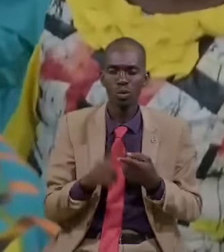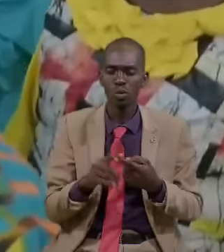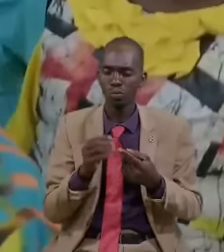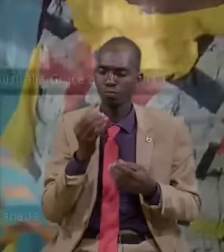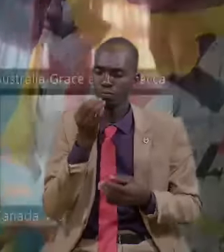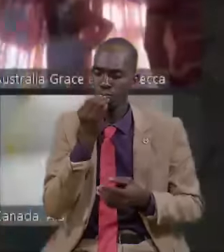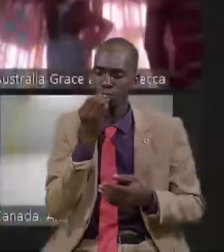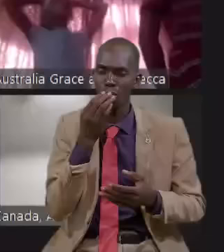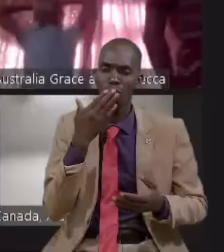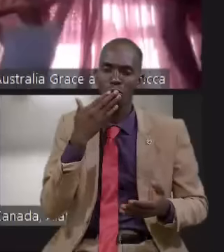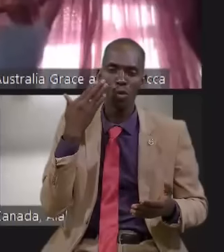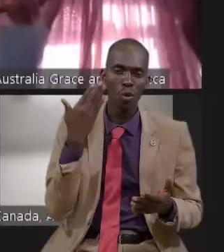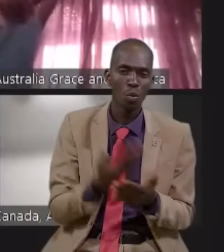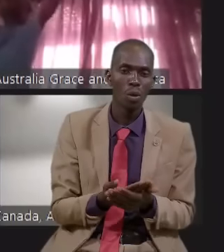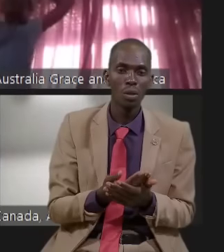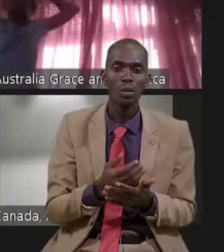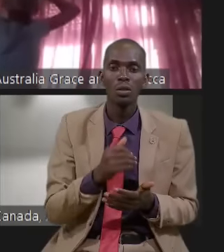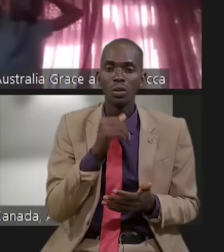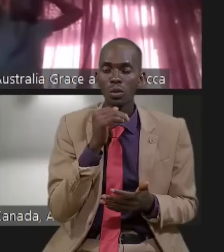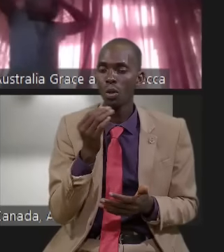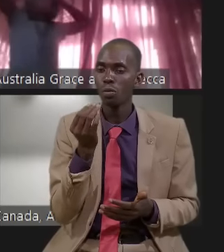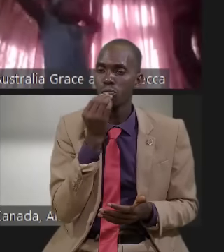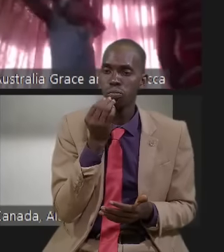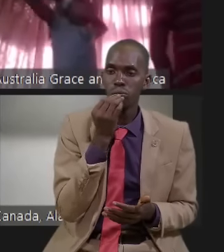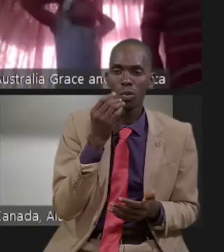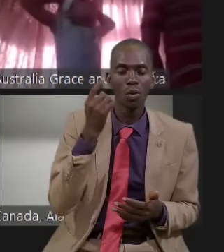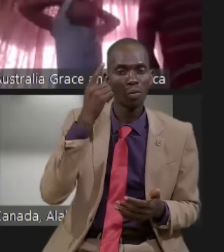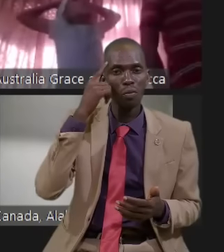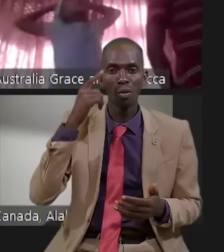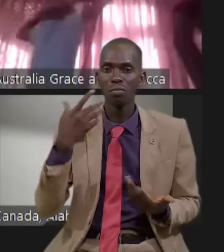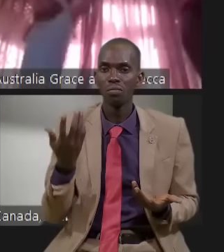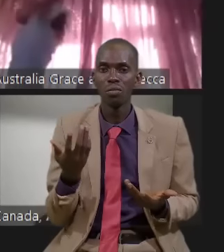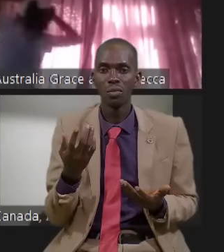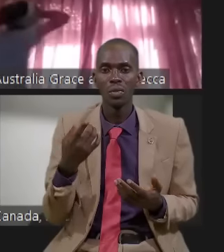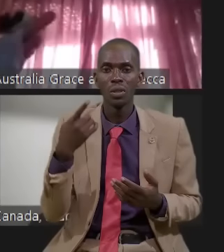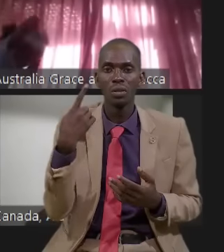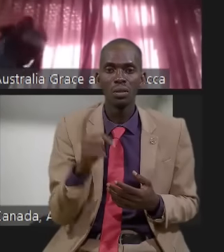Not for gluttony, but for health.